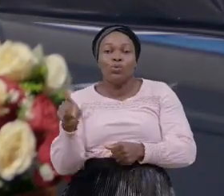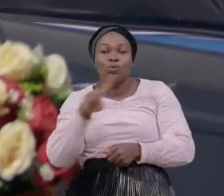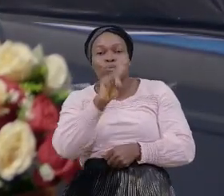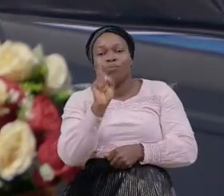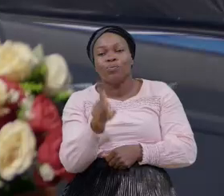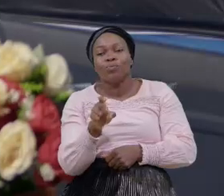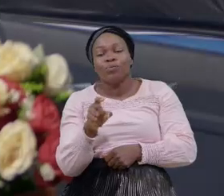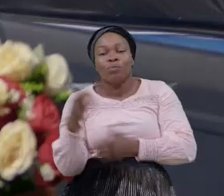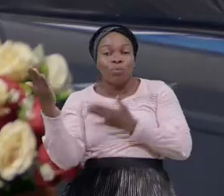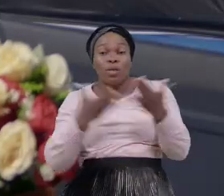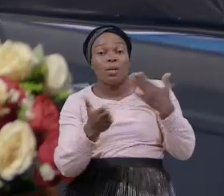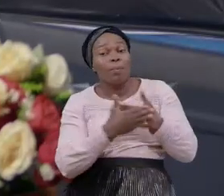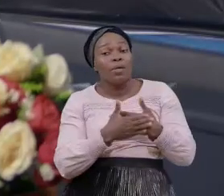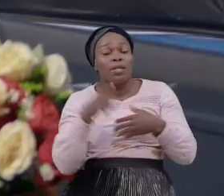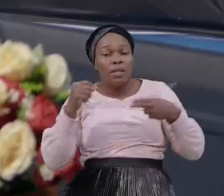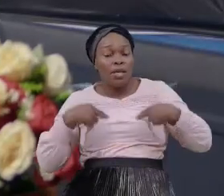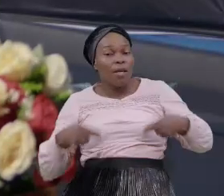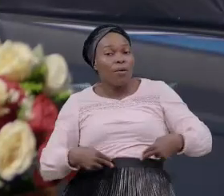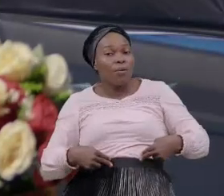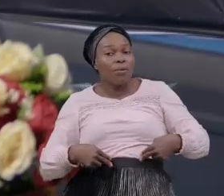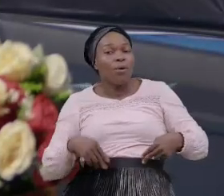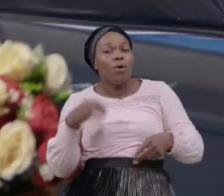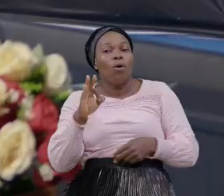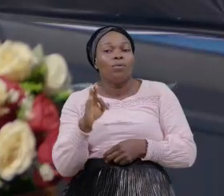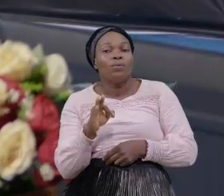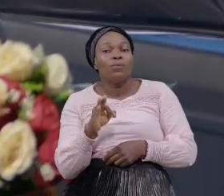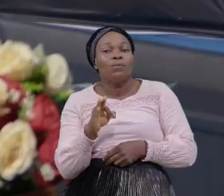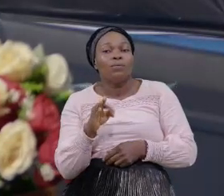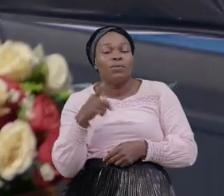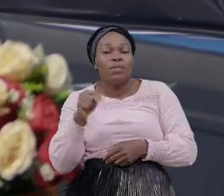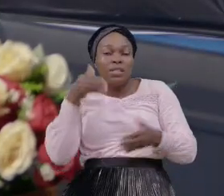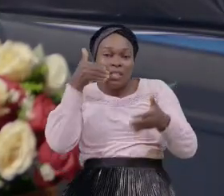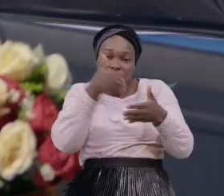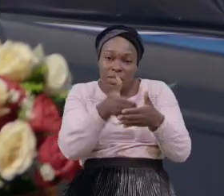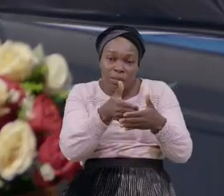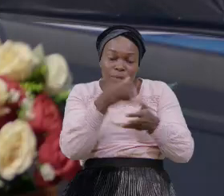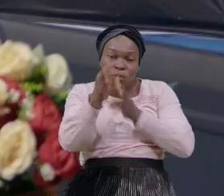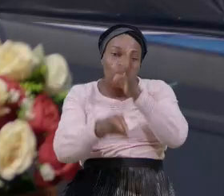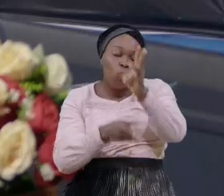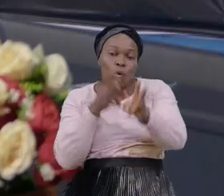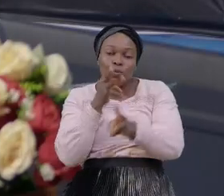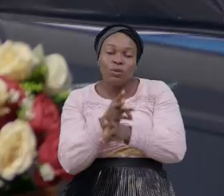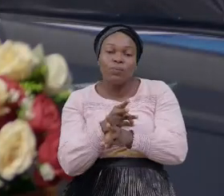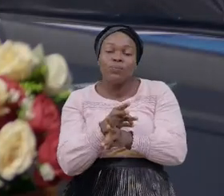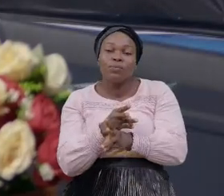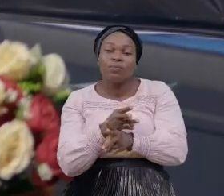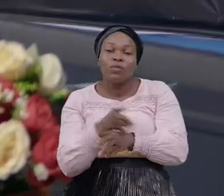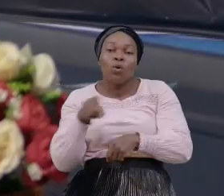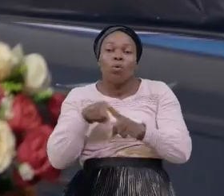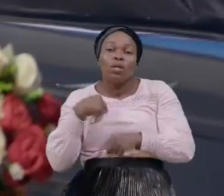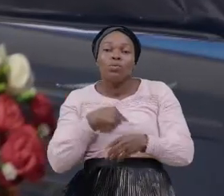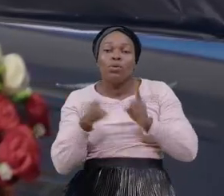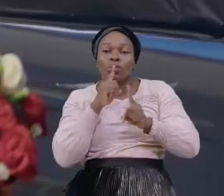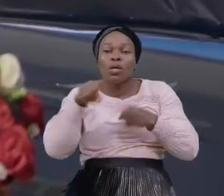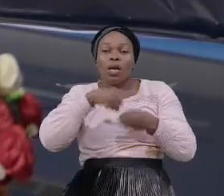the health of the intimate world. Now, when we talk of health, there is,